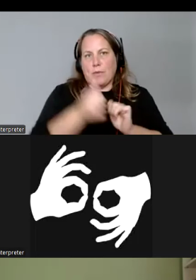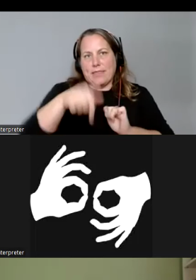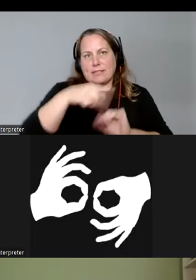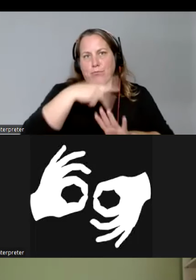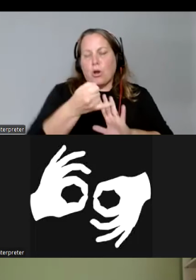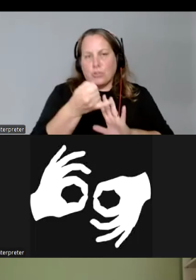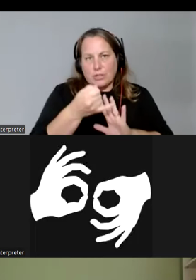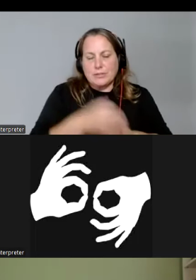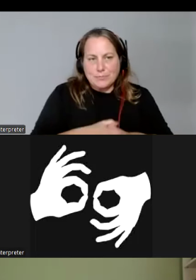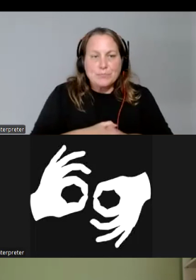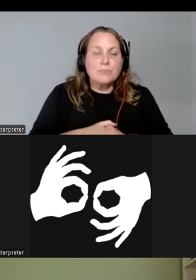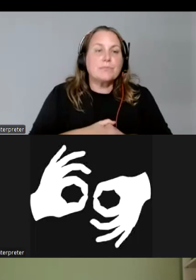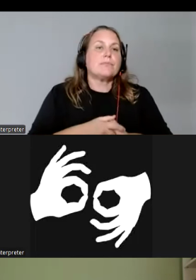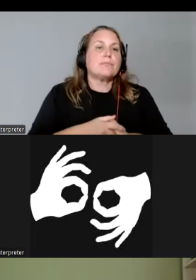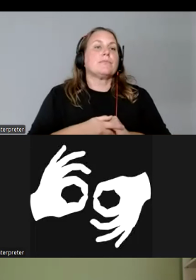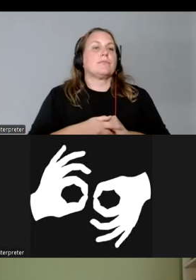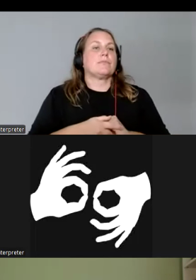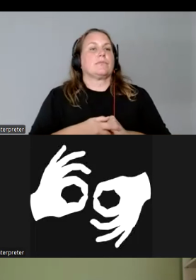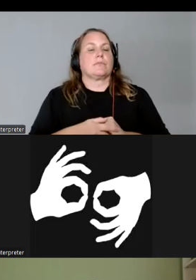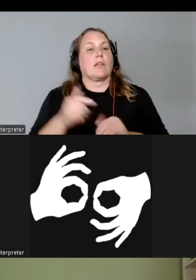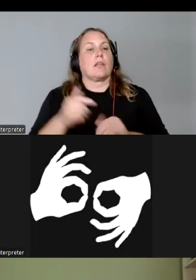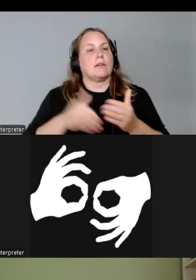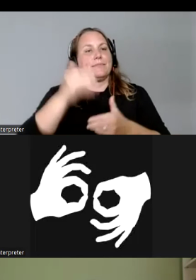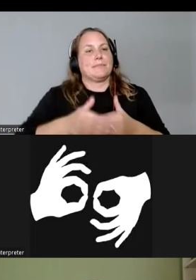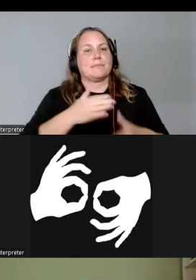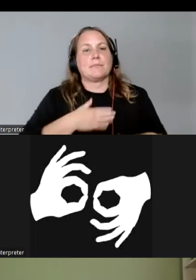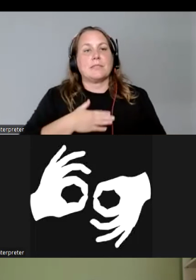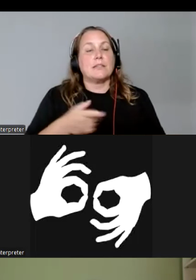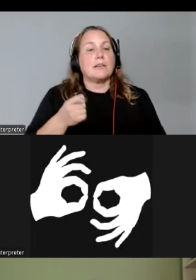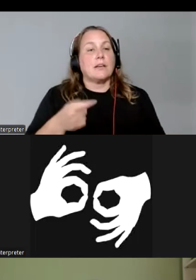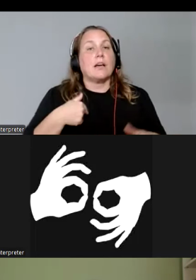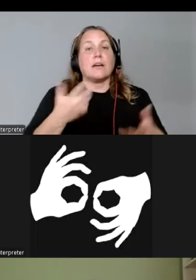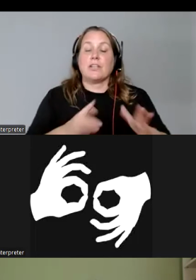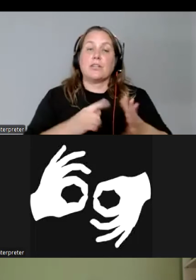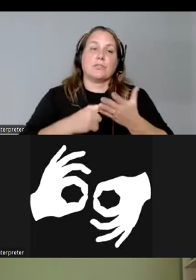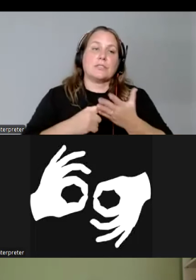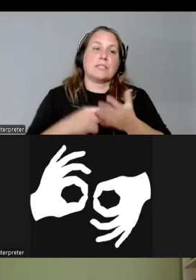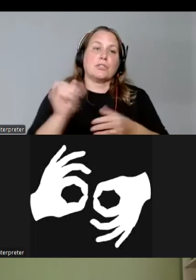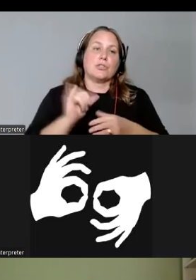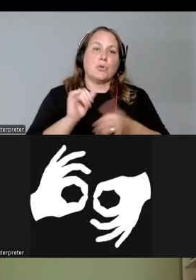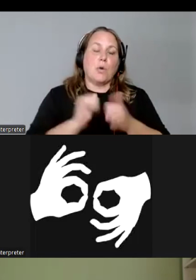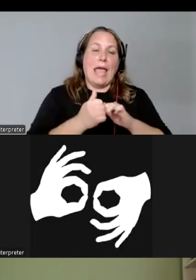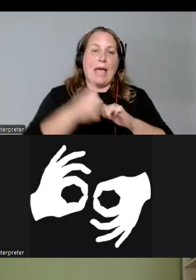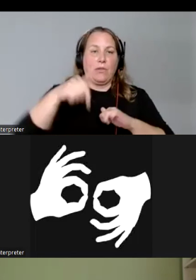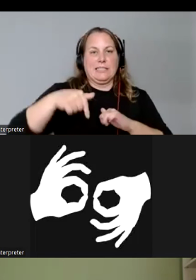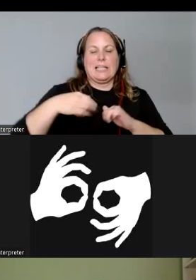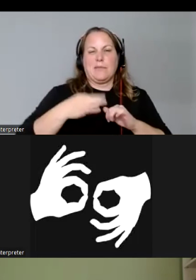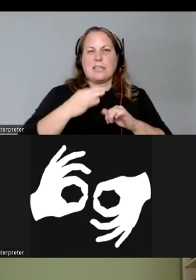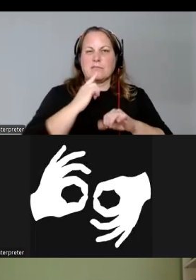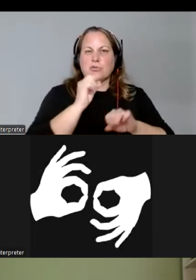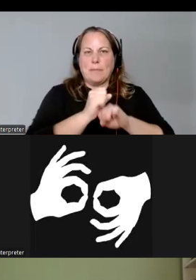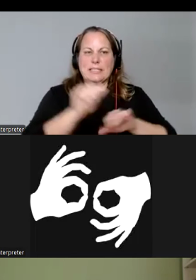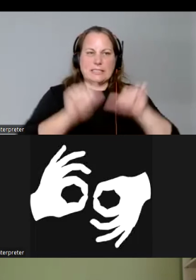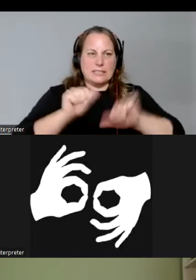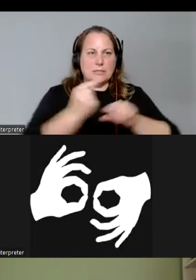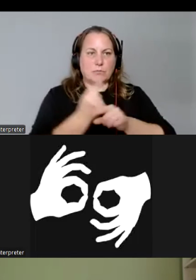And I talked a little bit about how the applications are being assessed already. But of course, grants are